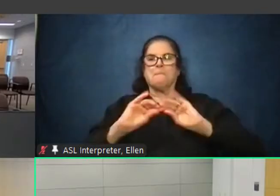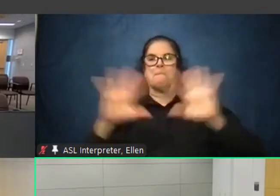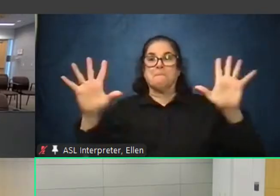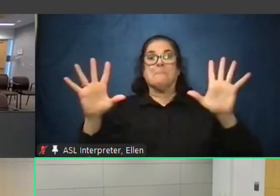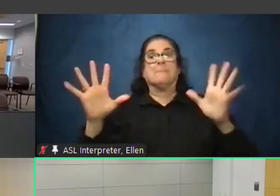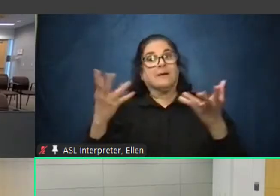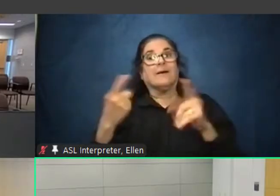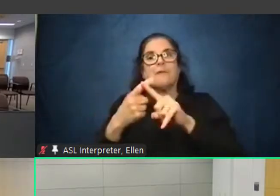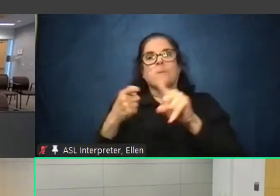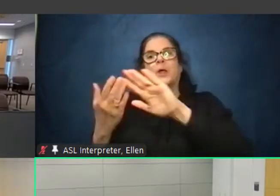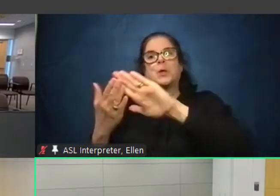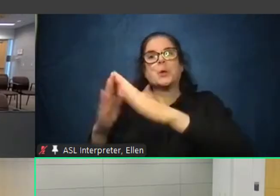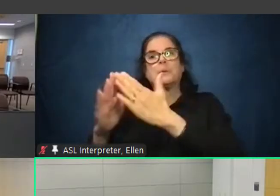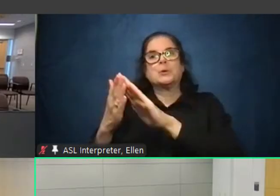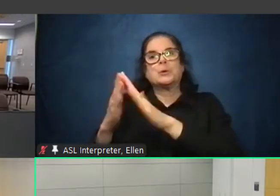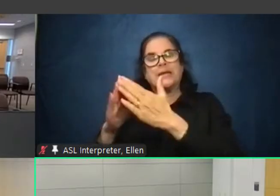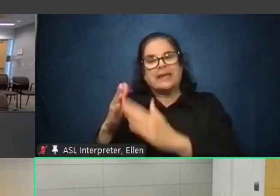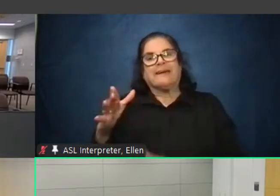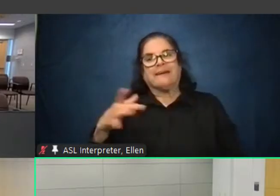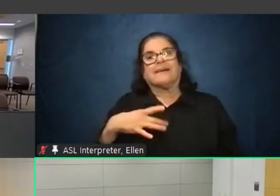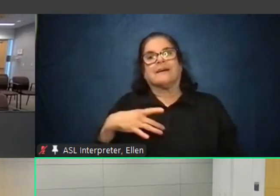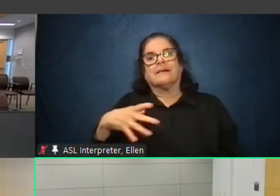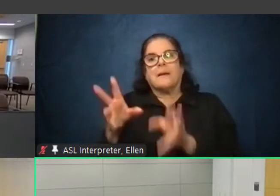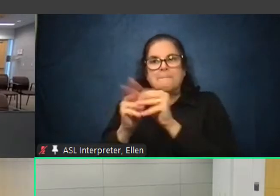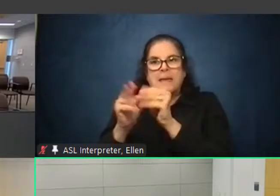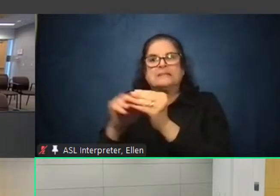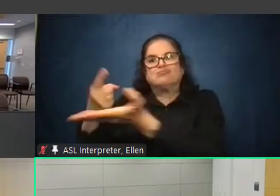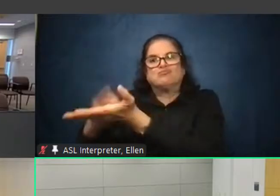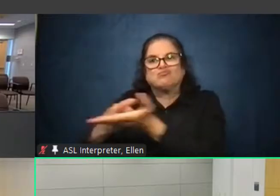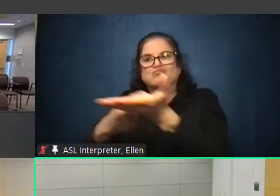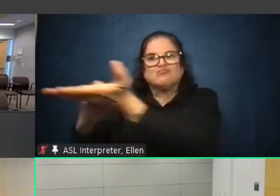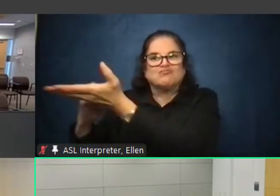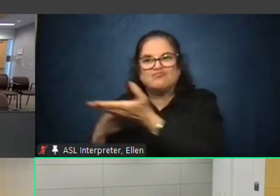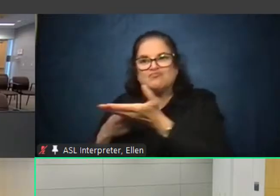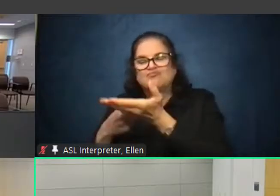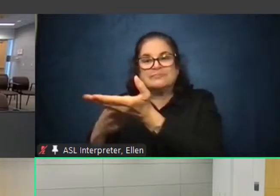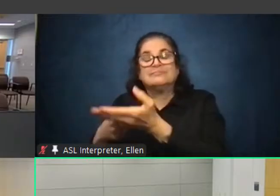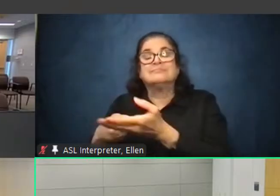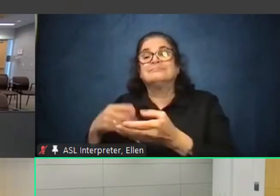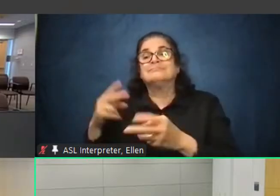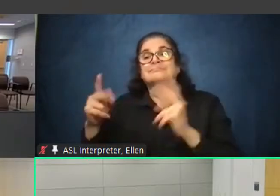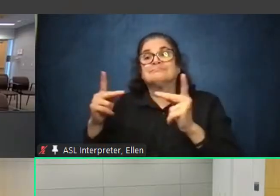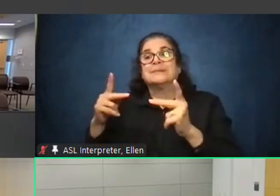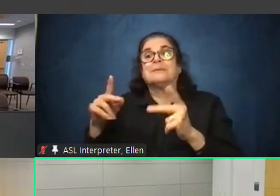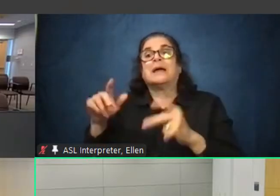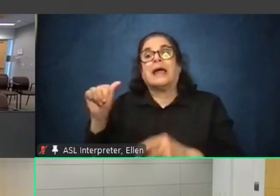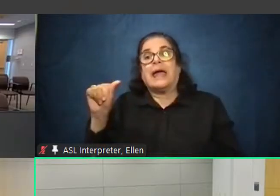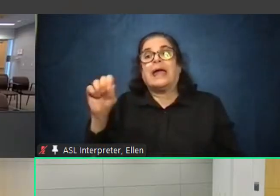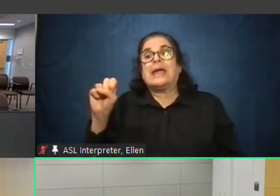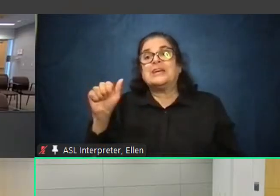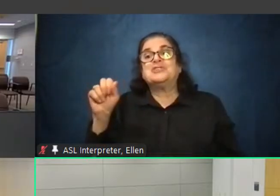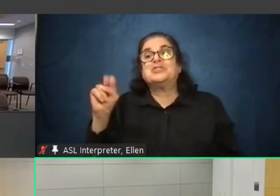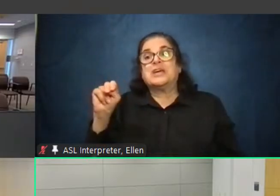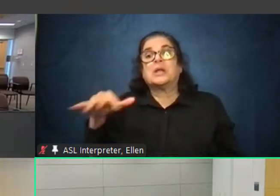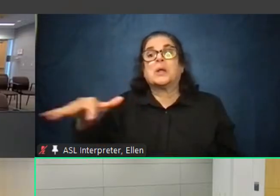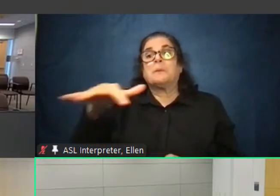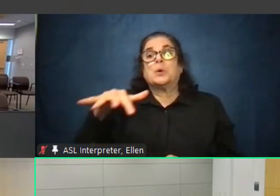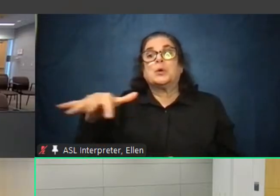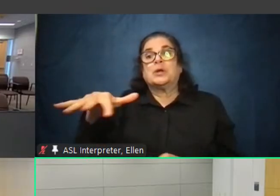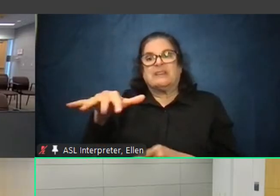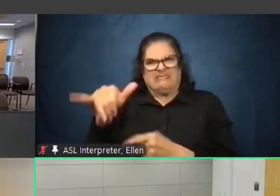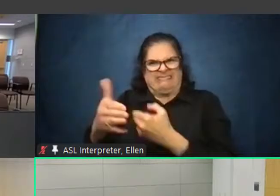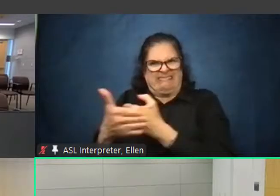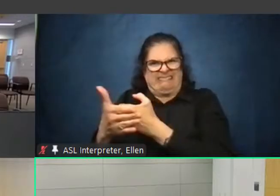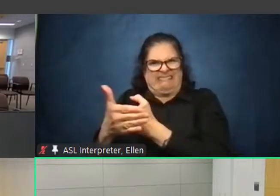the station design, where we went through a series of meetings around that. And the community, the Asian community in that quarter, especially around